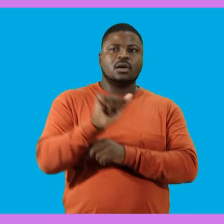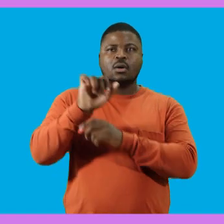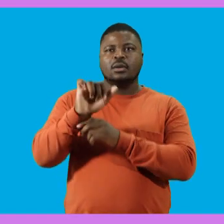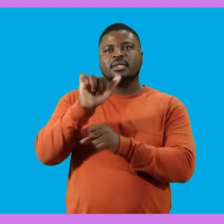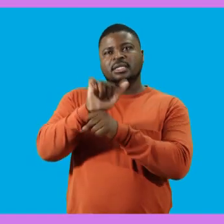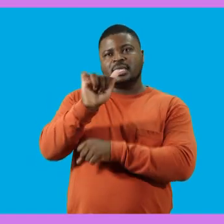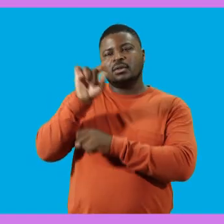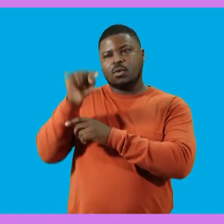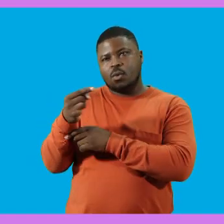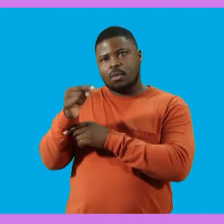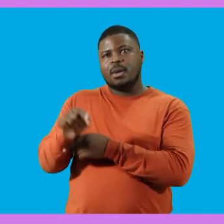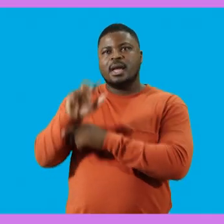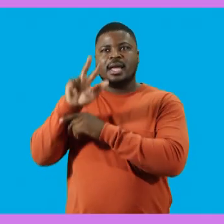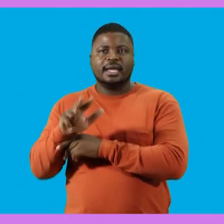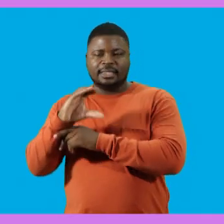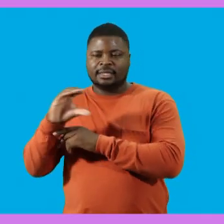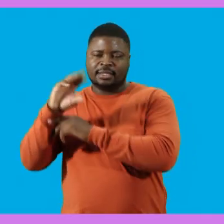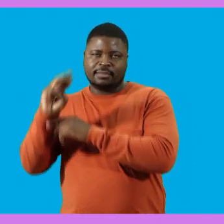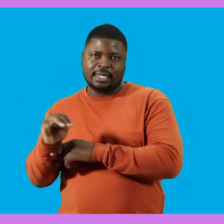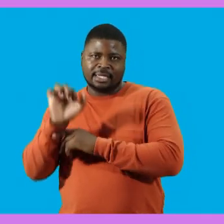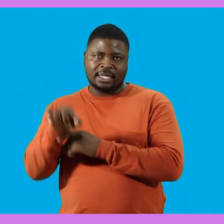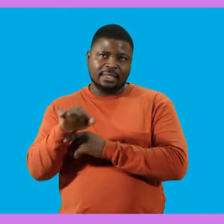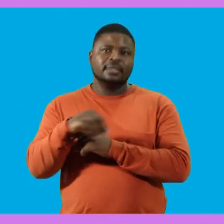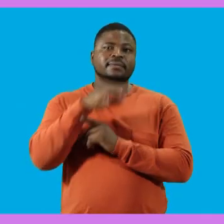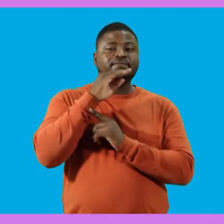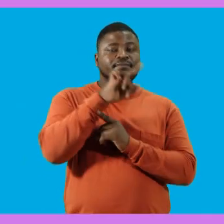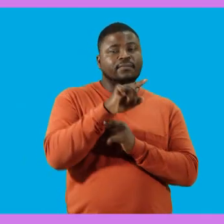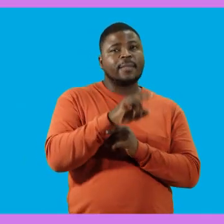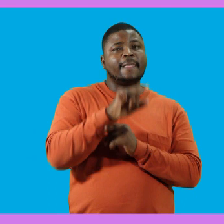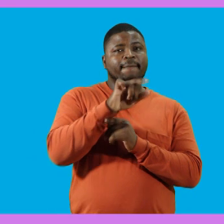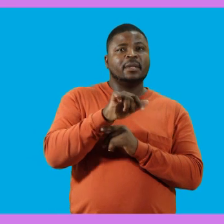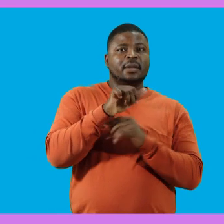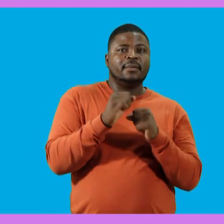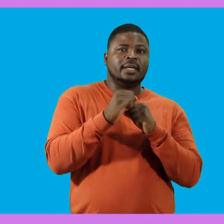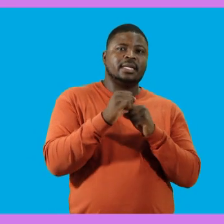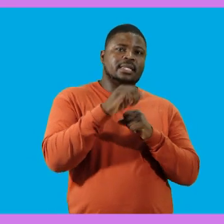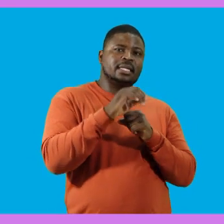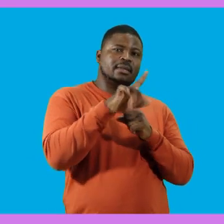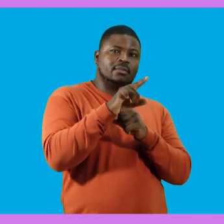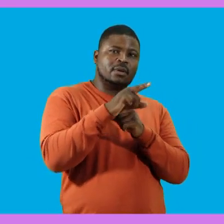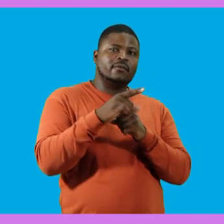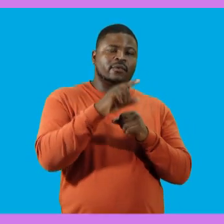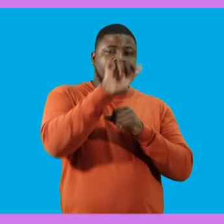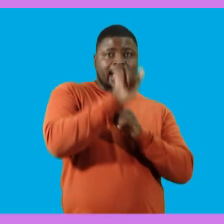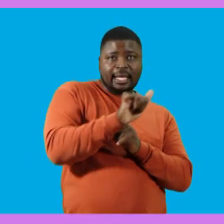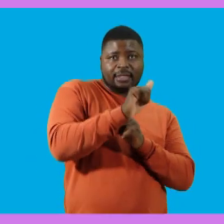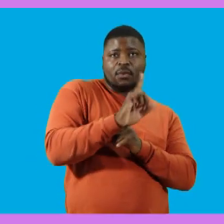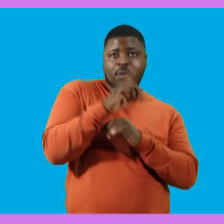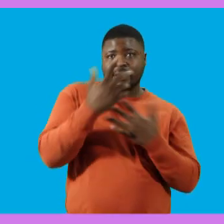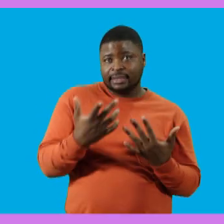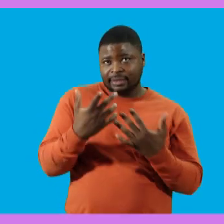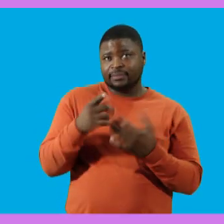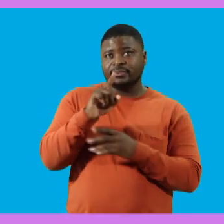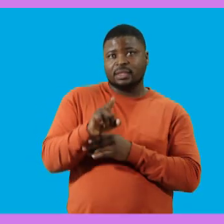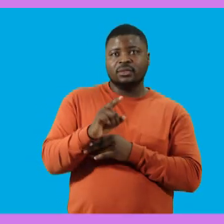16,8 centimeters. So the place or space for his lovely wife is going